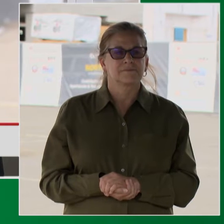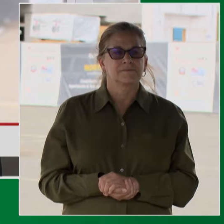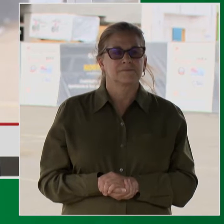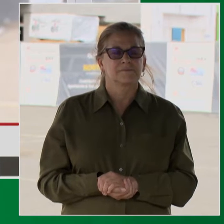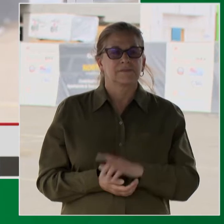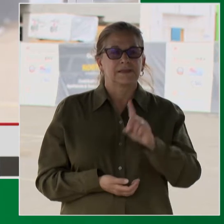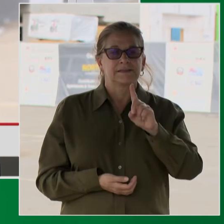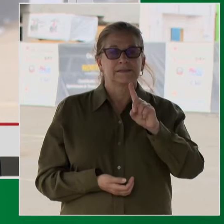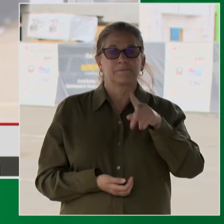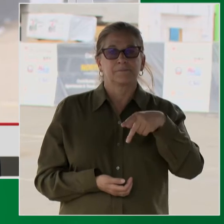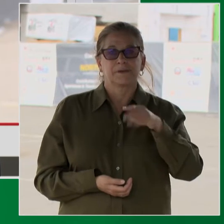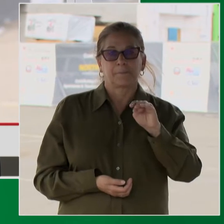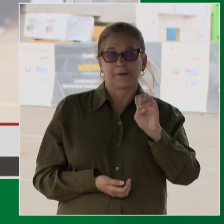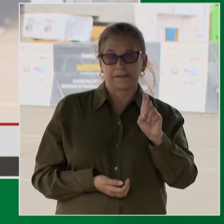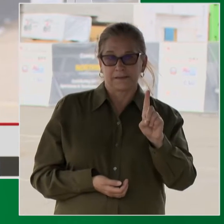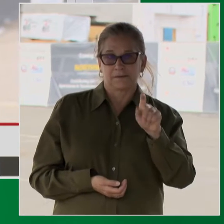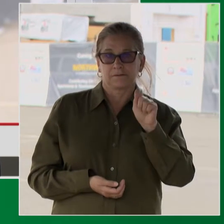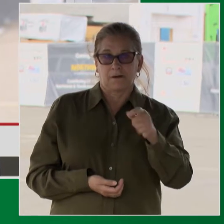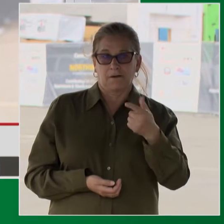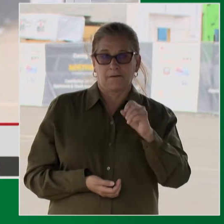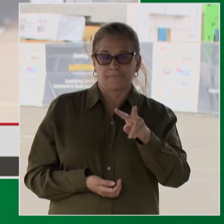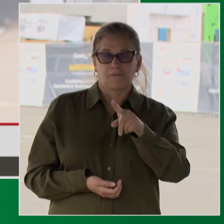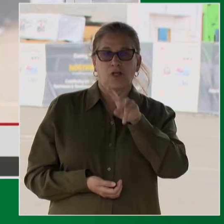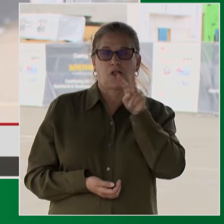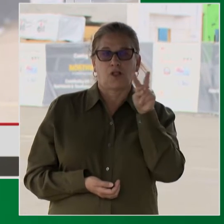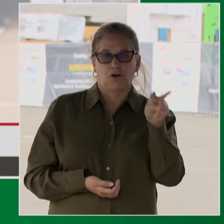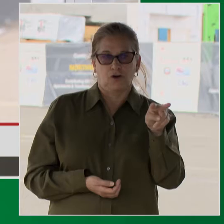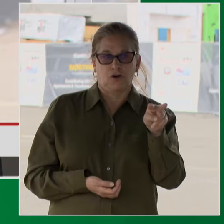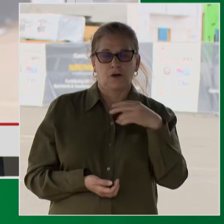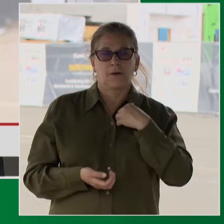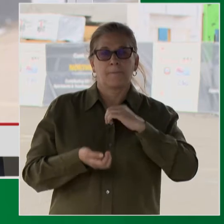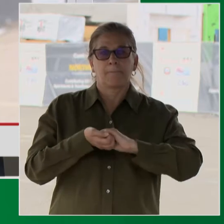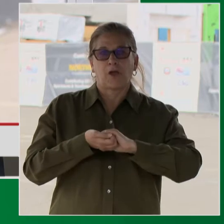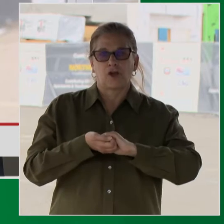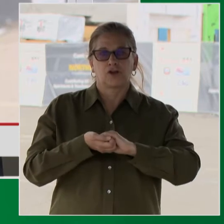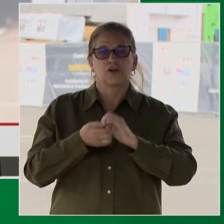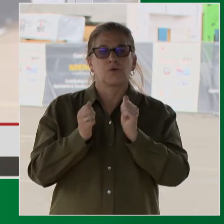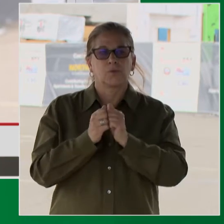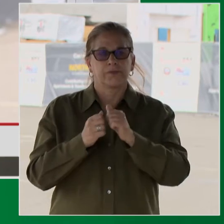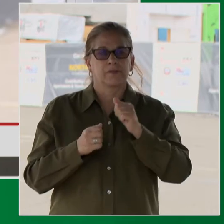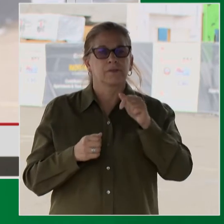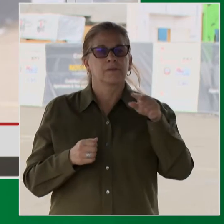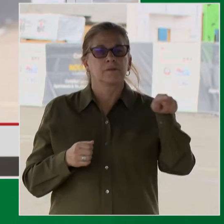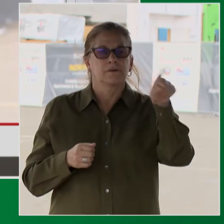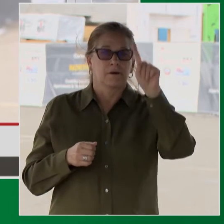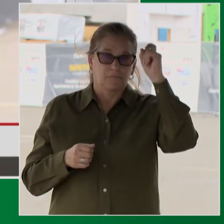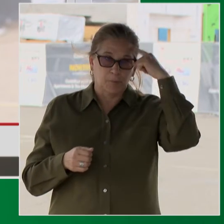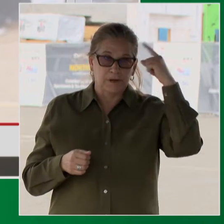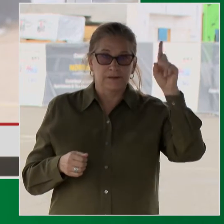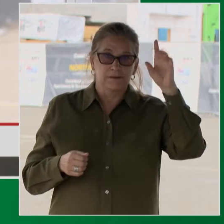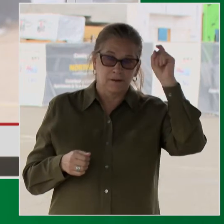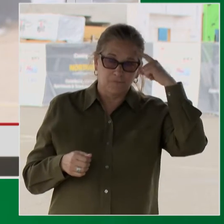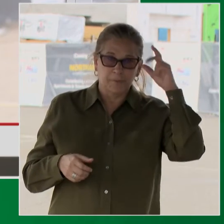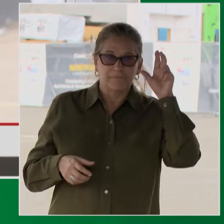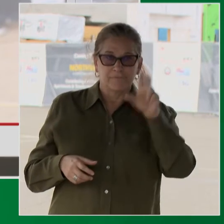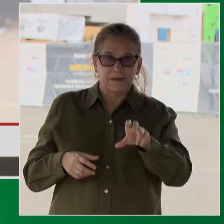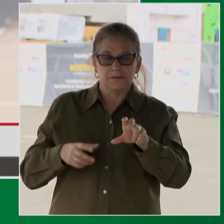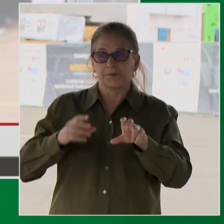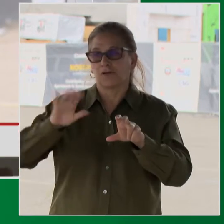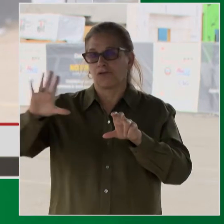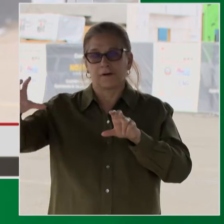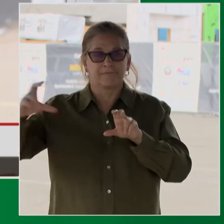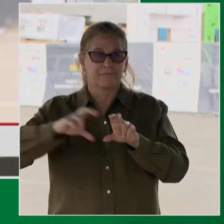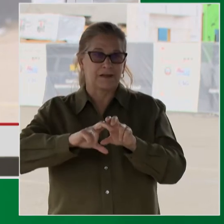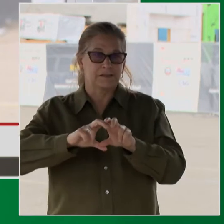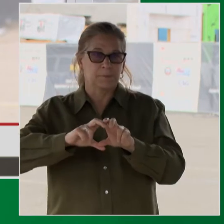can work with our partner, Capital Impact Partners, who is really leading that effort. They make sure that businesses, what we've seen is